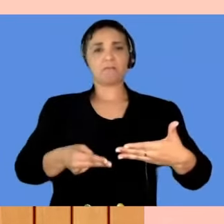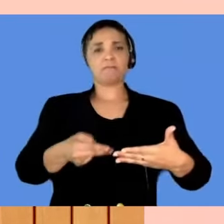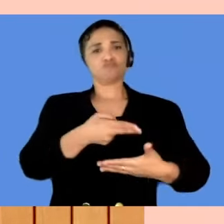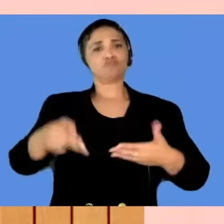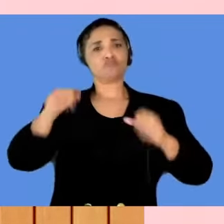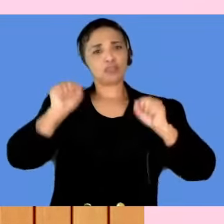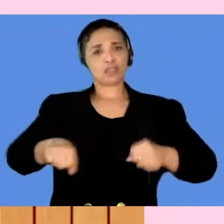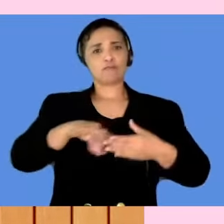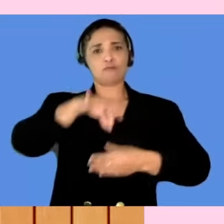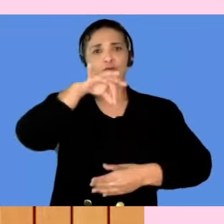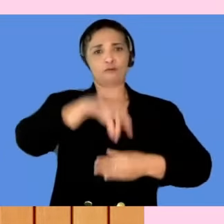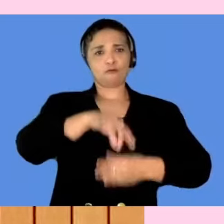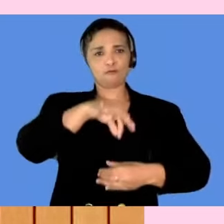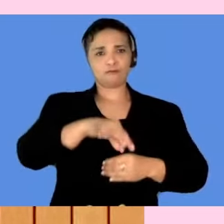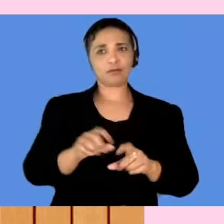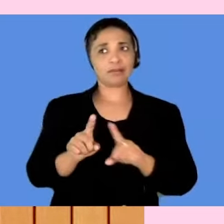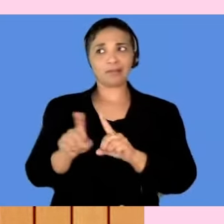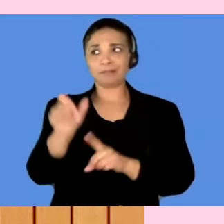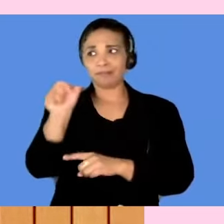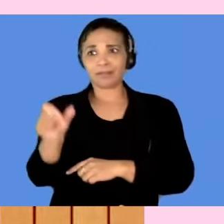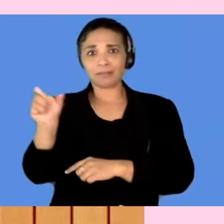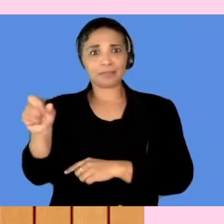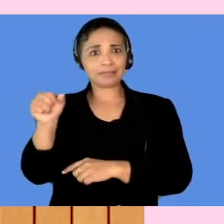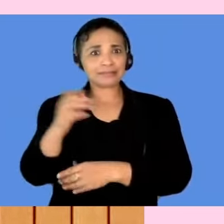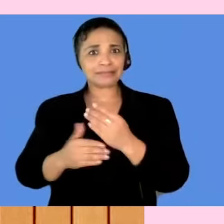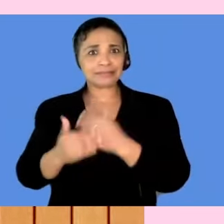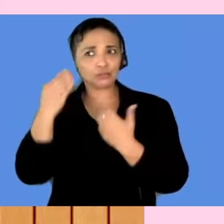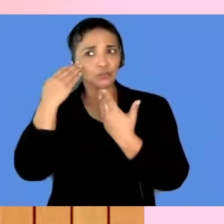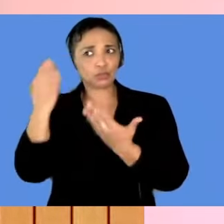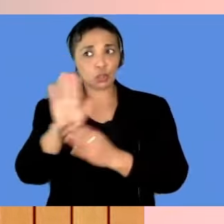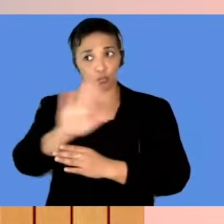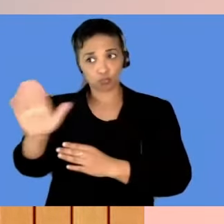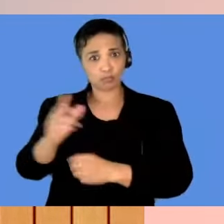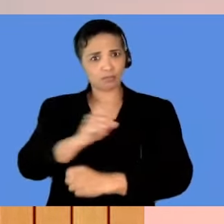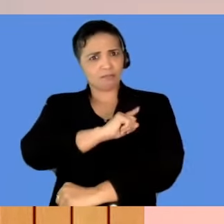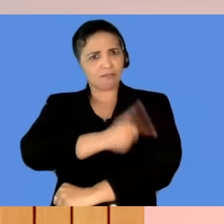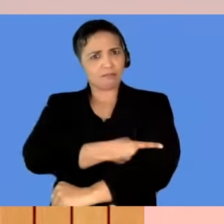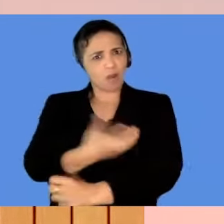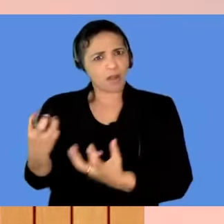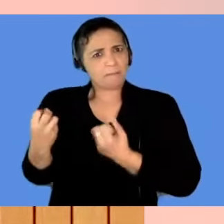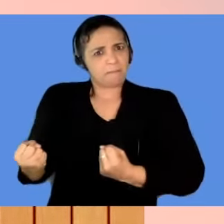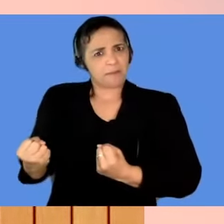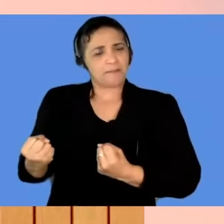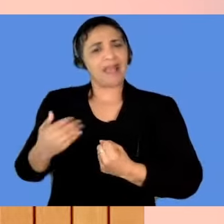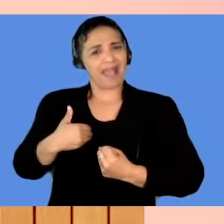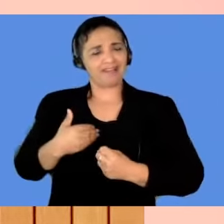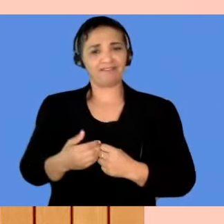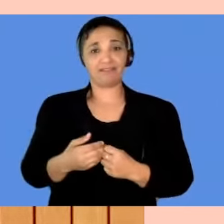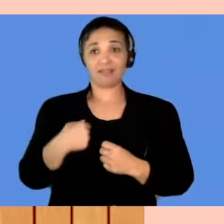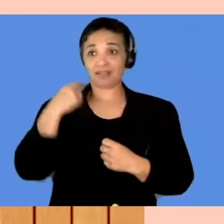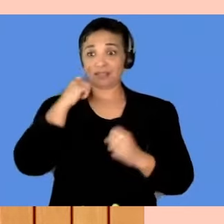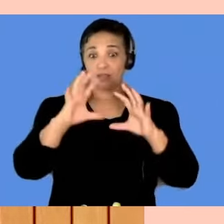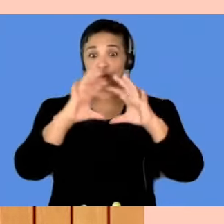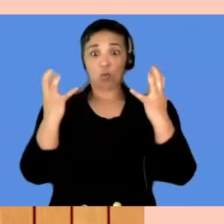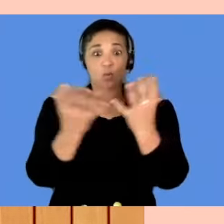think people with disabilities realize this power of their vote. I don't think people with disability across the world realize the power of their